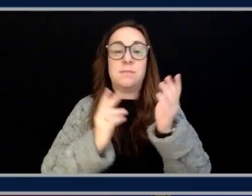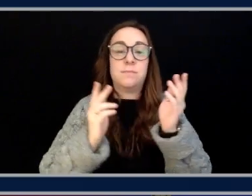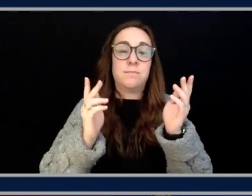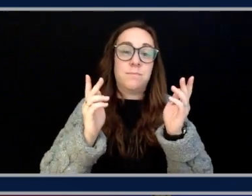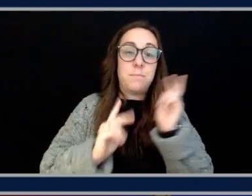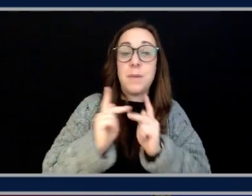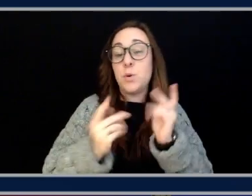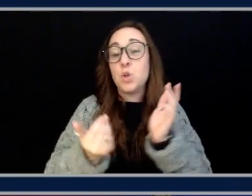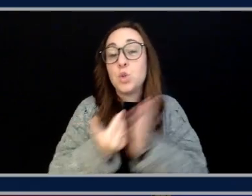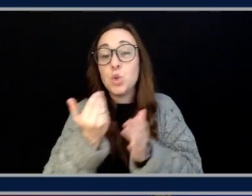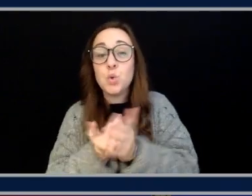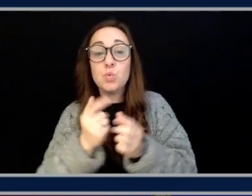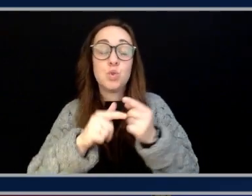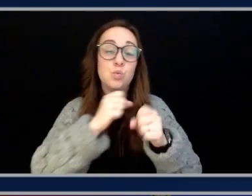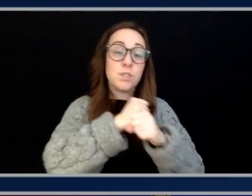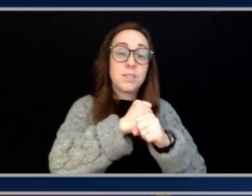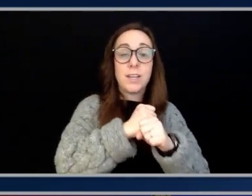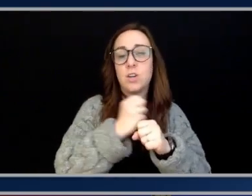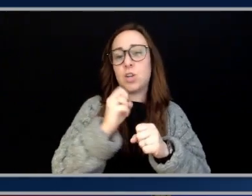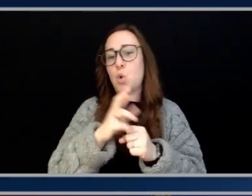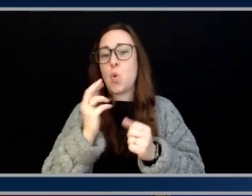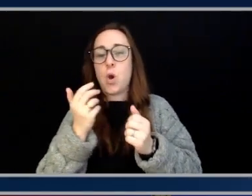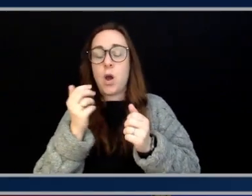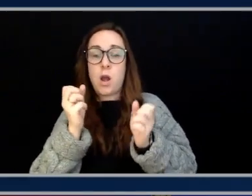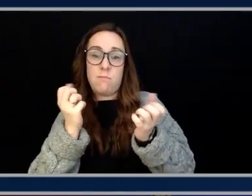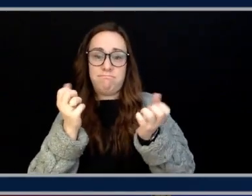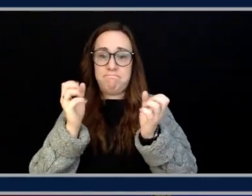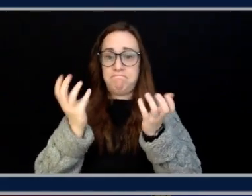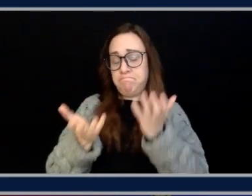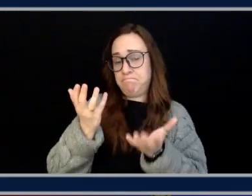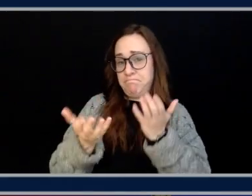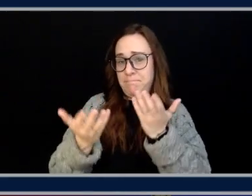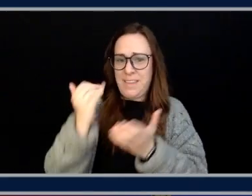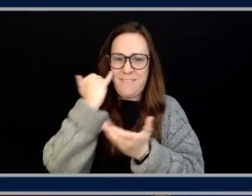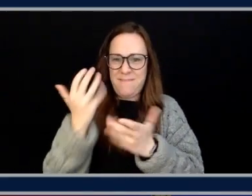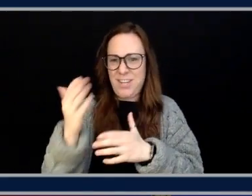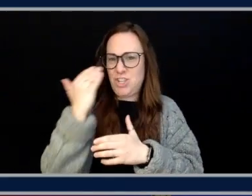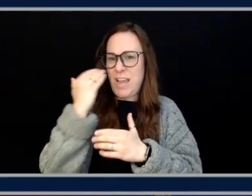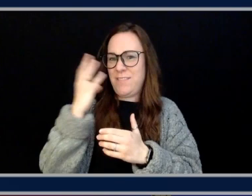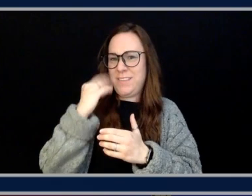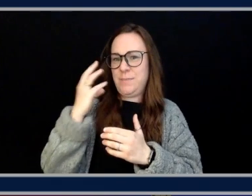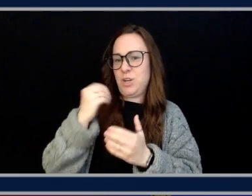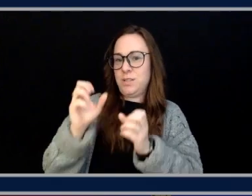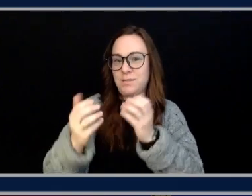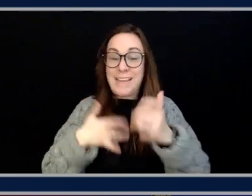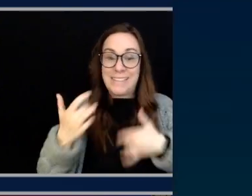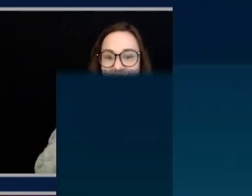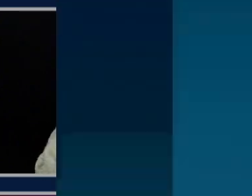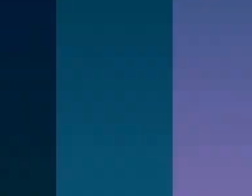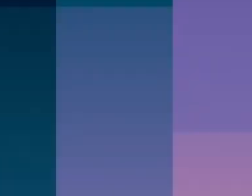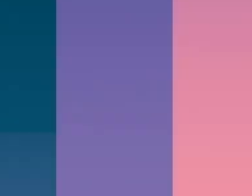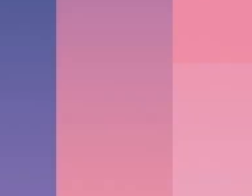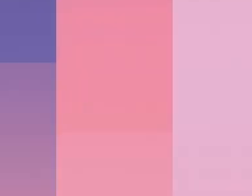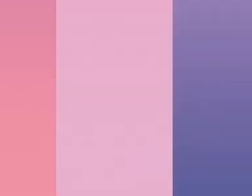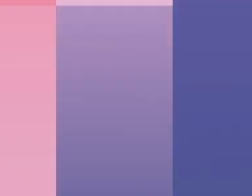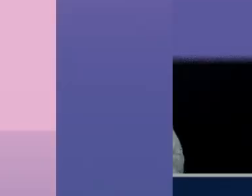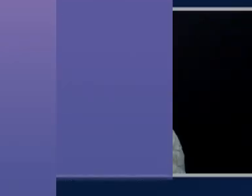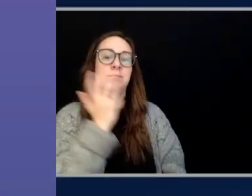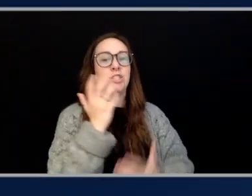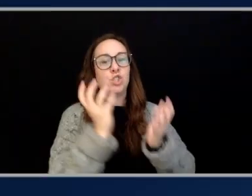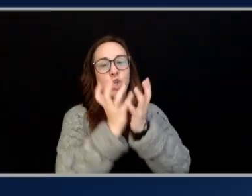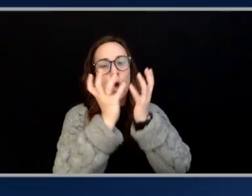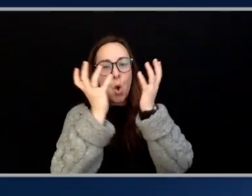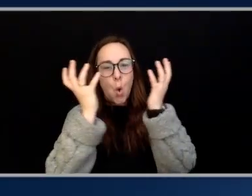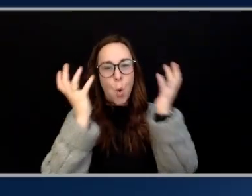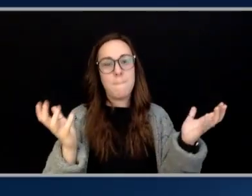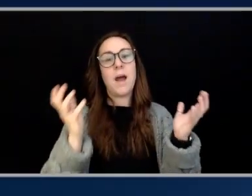has experience in security could be excited about? Or were there any sessions that were especially interesting to you from here? So much launches. And really,